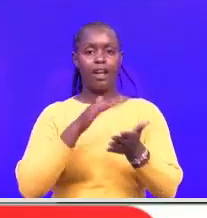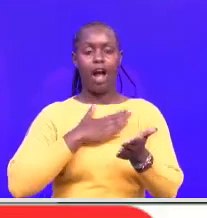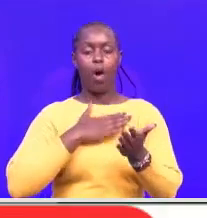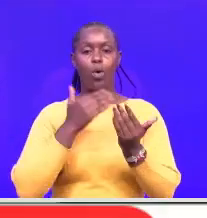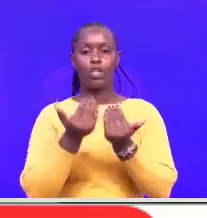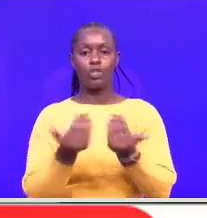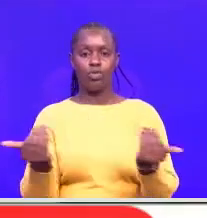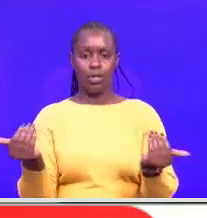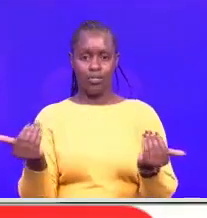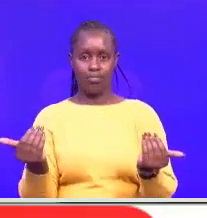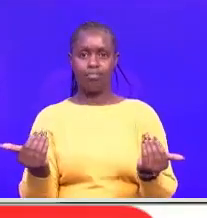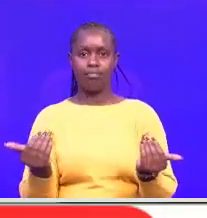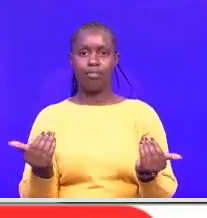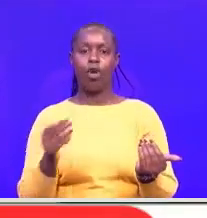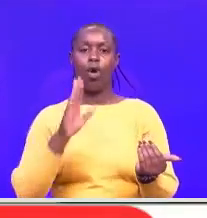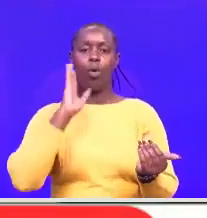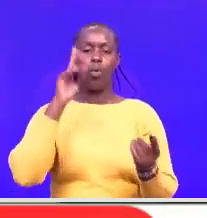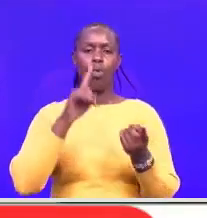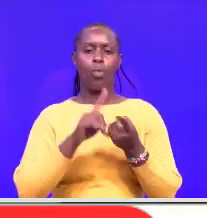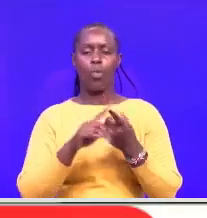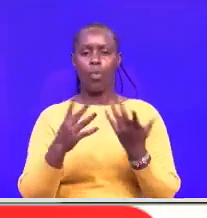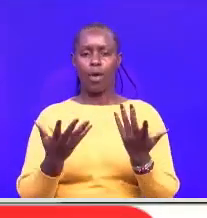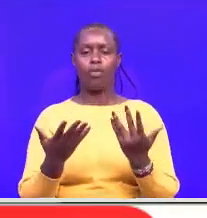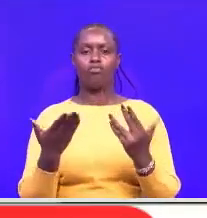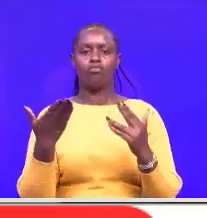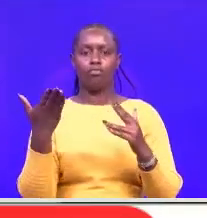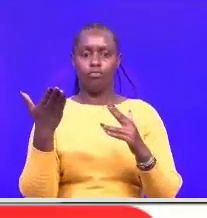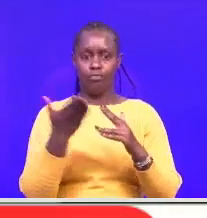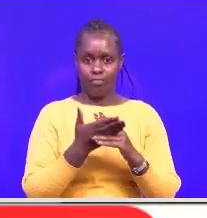children will smoothly fit into their